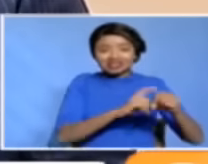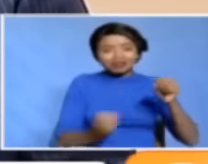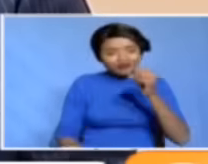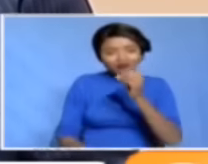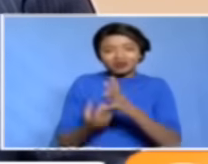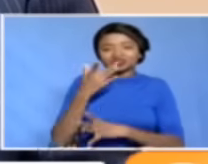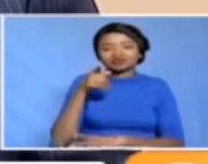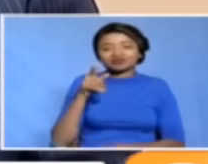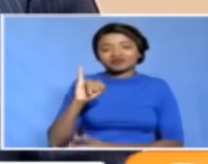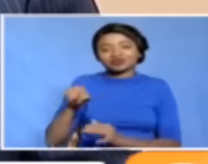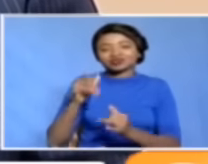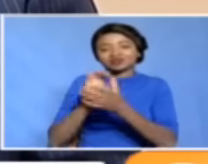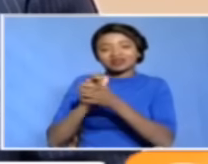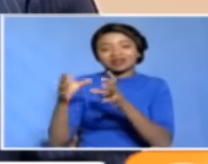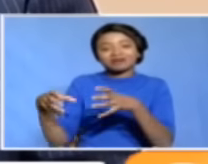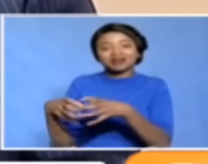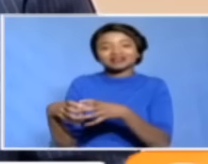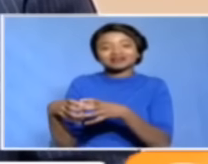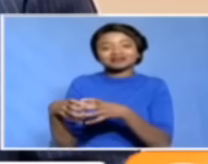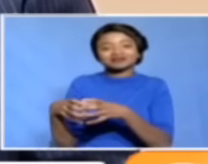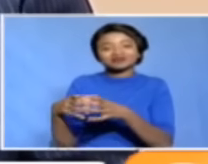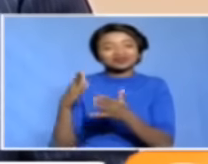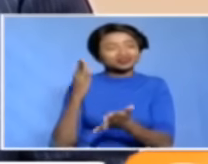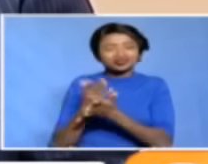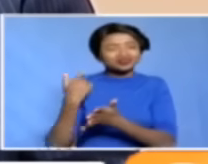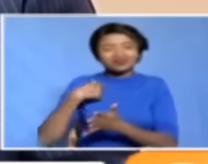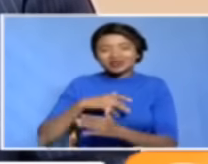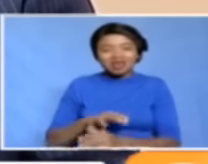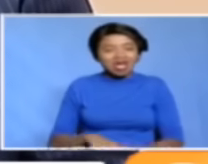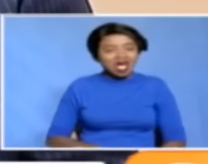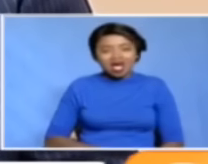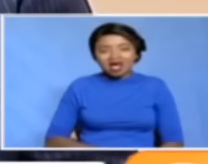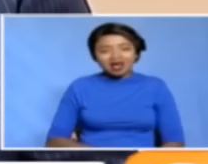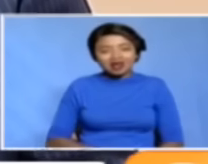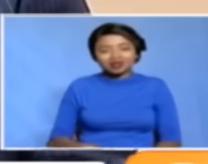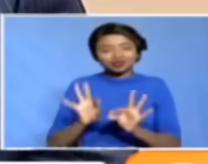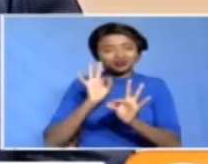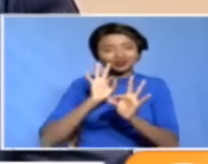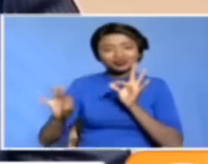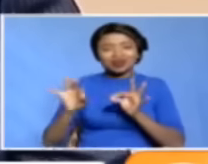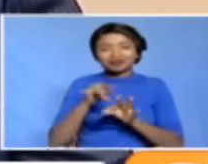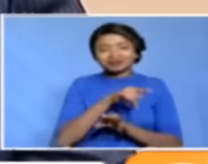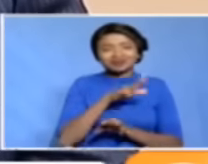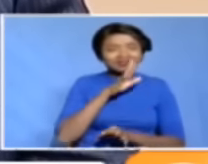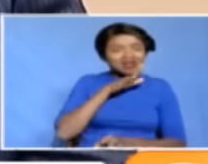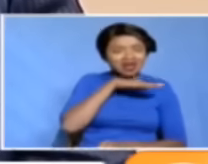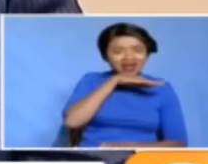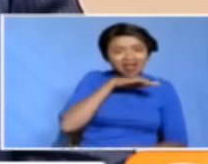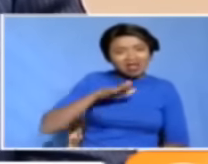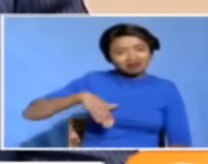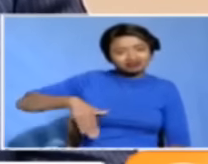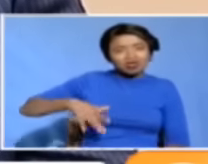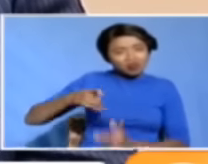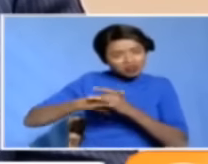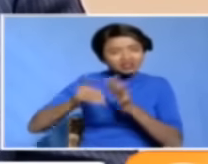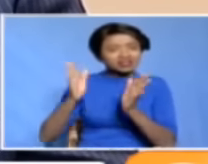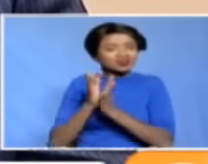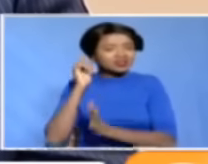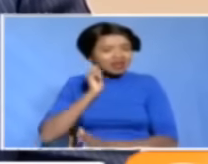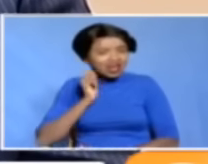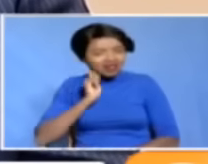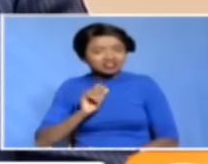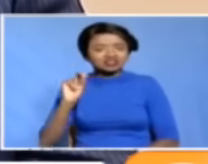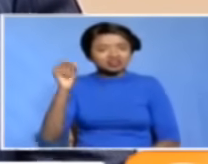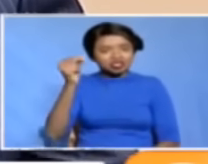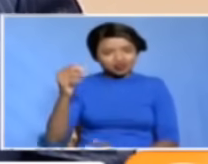Party. We were ahead of Raila Odinga in making sure we started with the Kalenjins and the Kikuyus